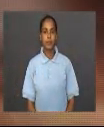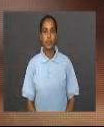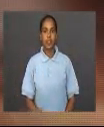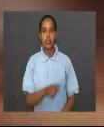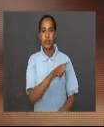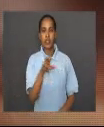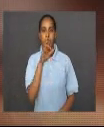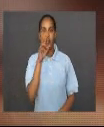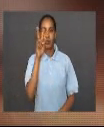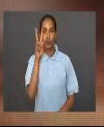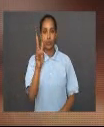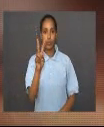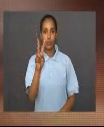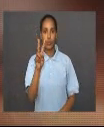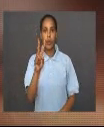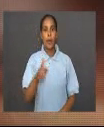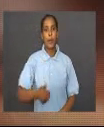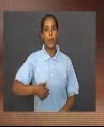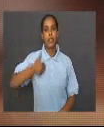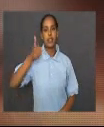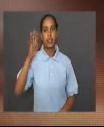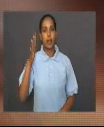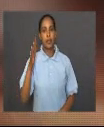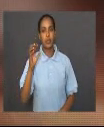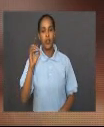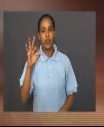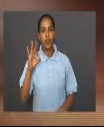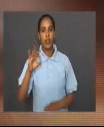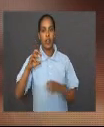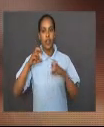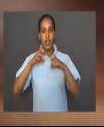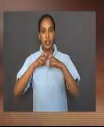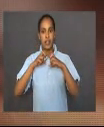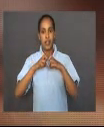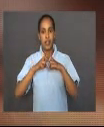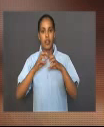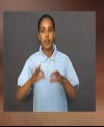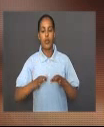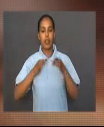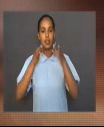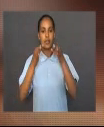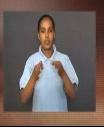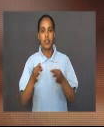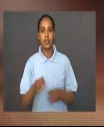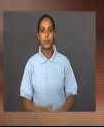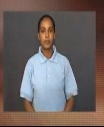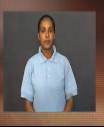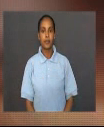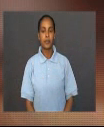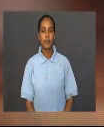There are two major types of electrical conductors: